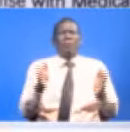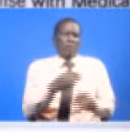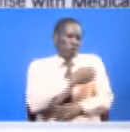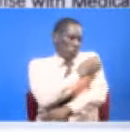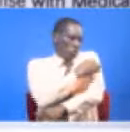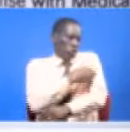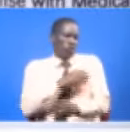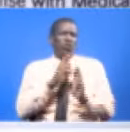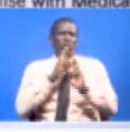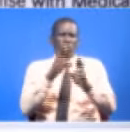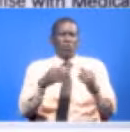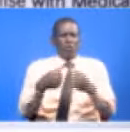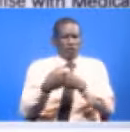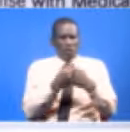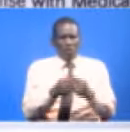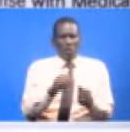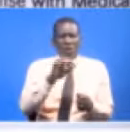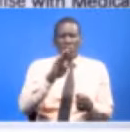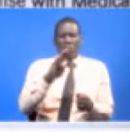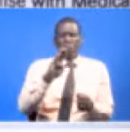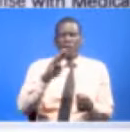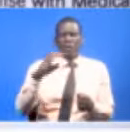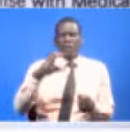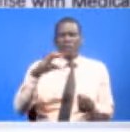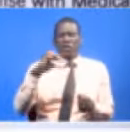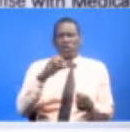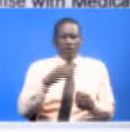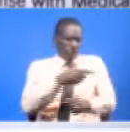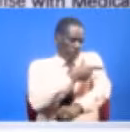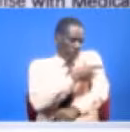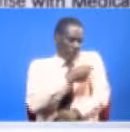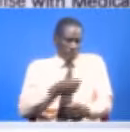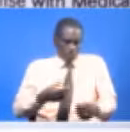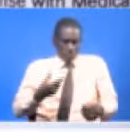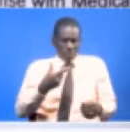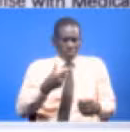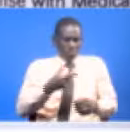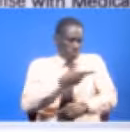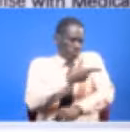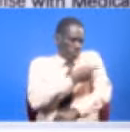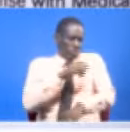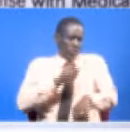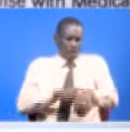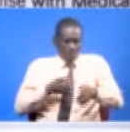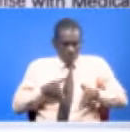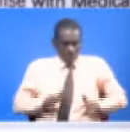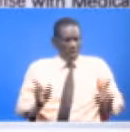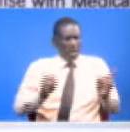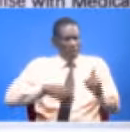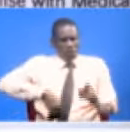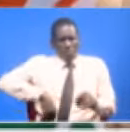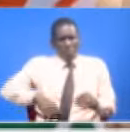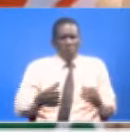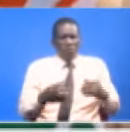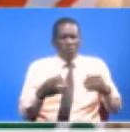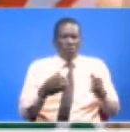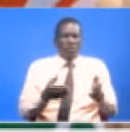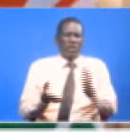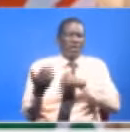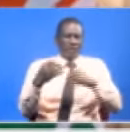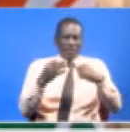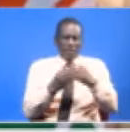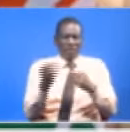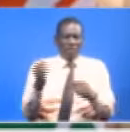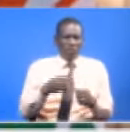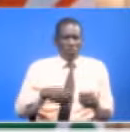shortages. The BCG vaccine given at birth to prevent tuberculosis has not been procured for 8 months now. We as a Council